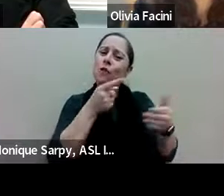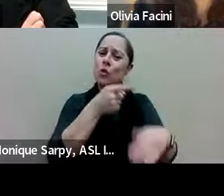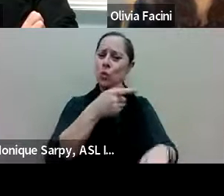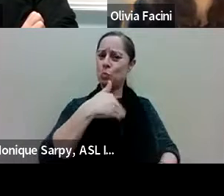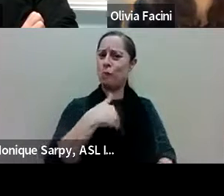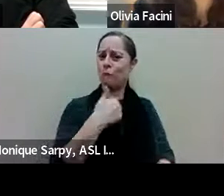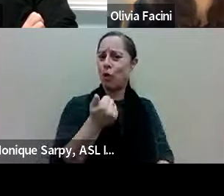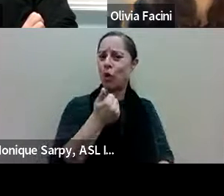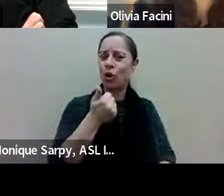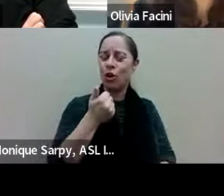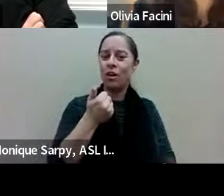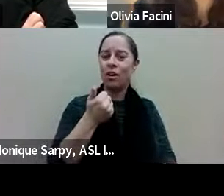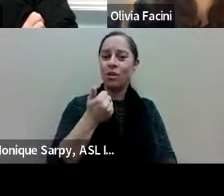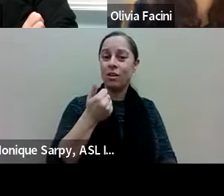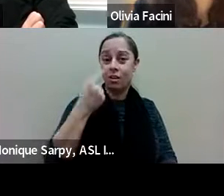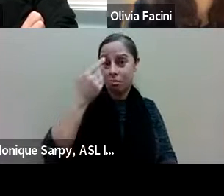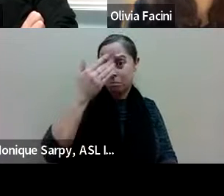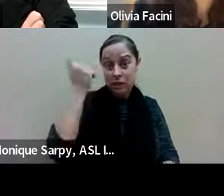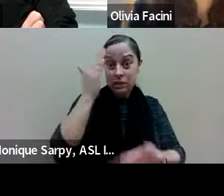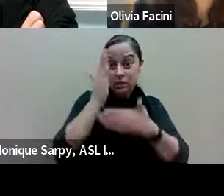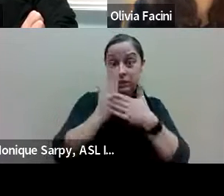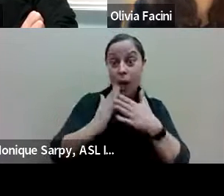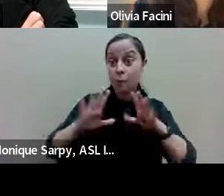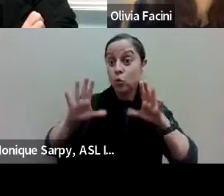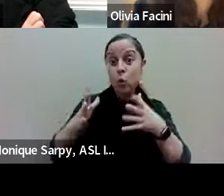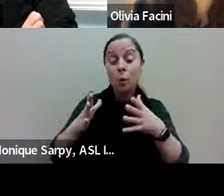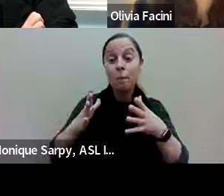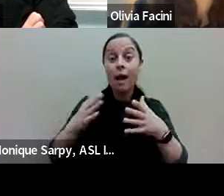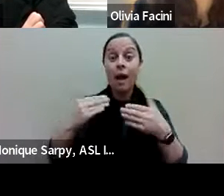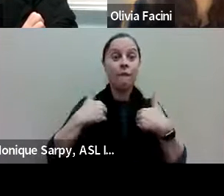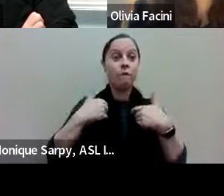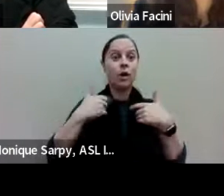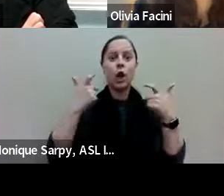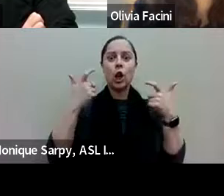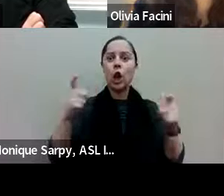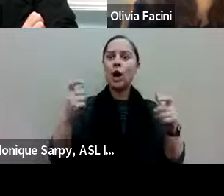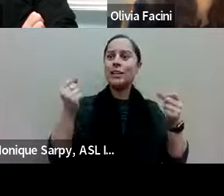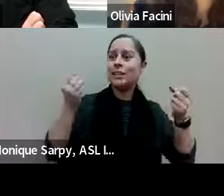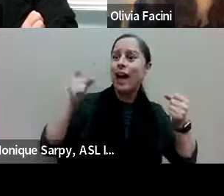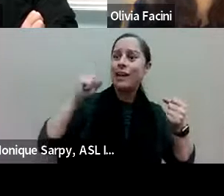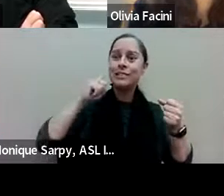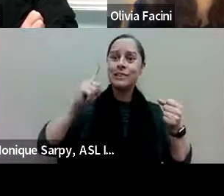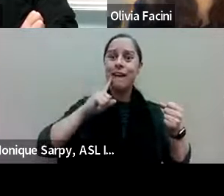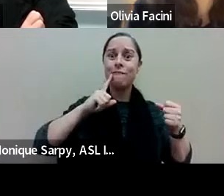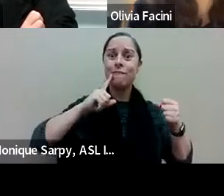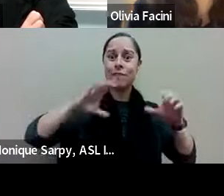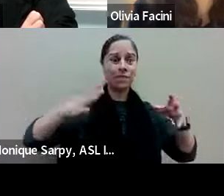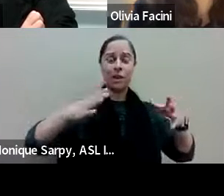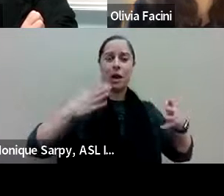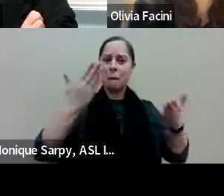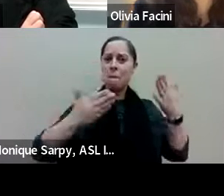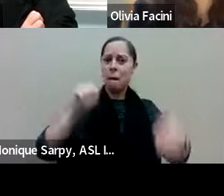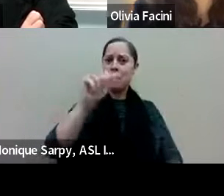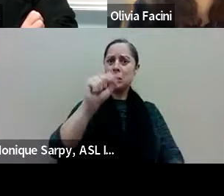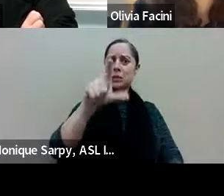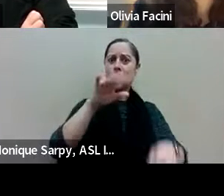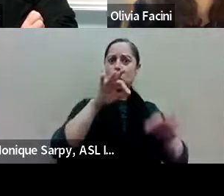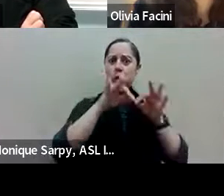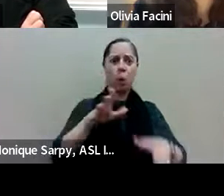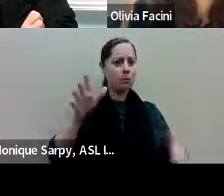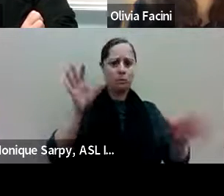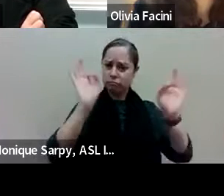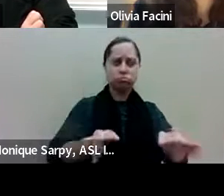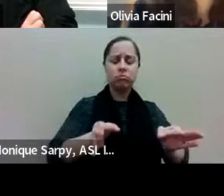prefer? Because, you know, for some groups where there's a large signing deaf population, it may be an ASL interpreter. Where you're in a